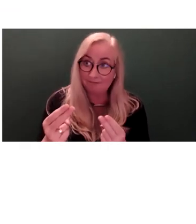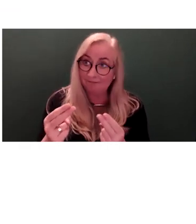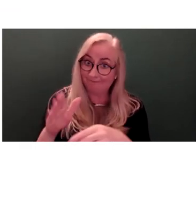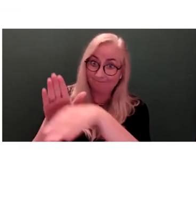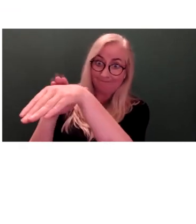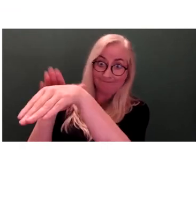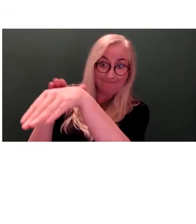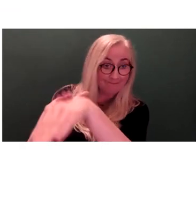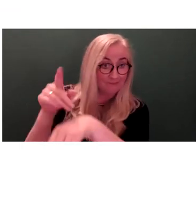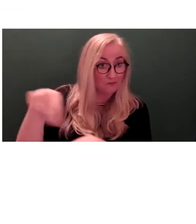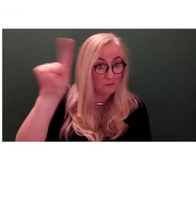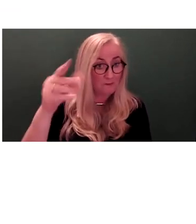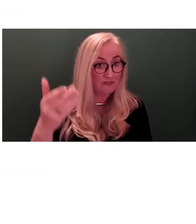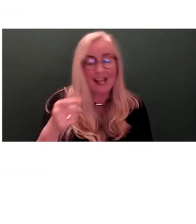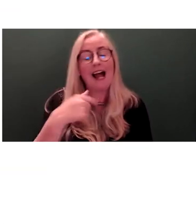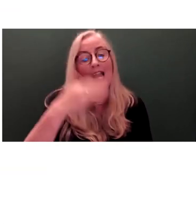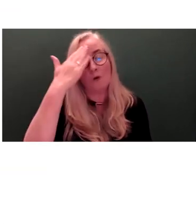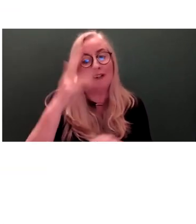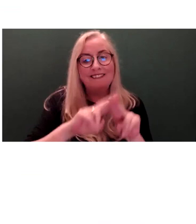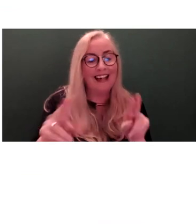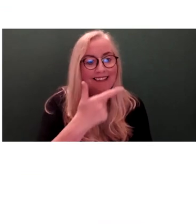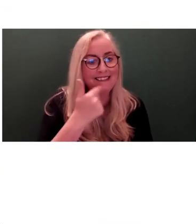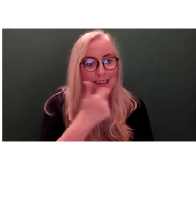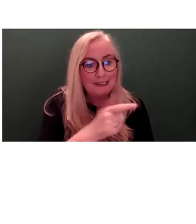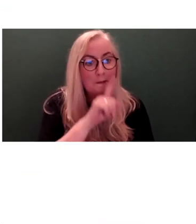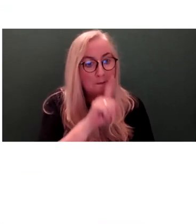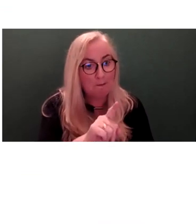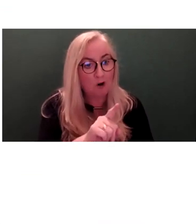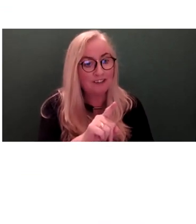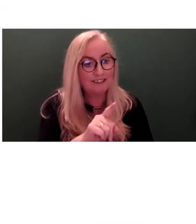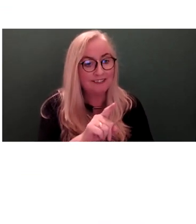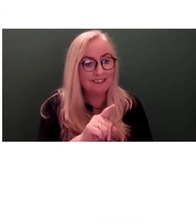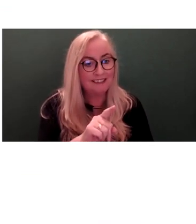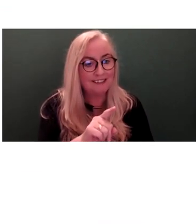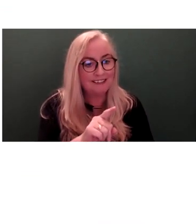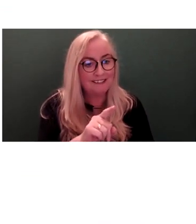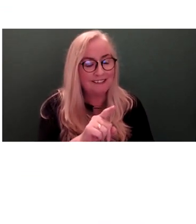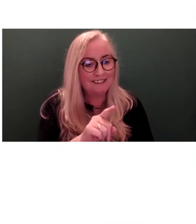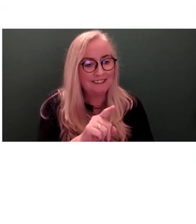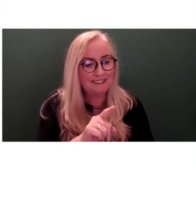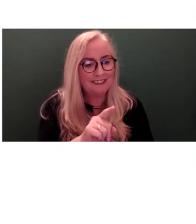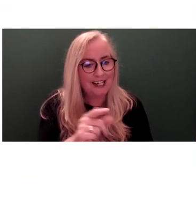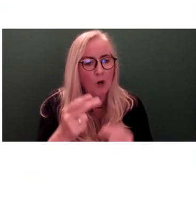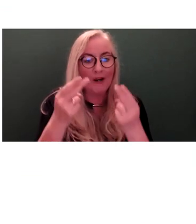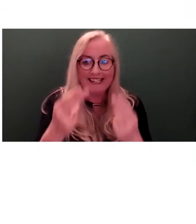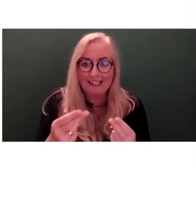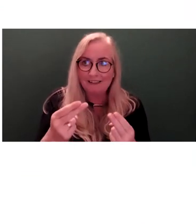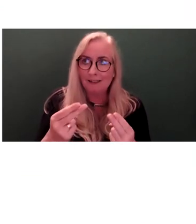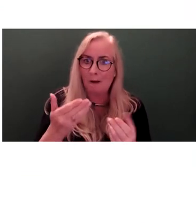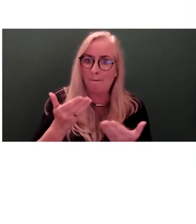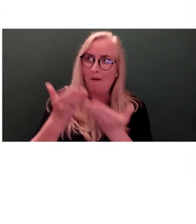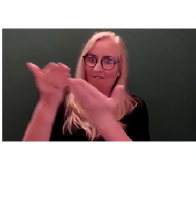this isn't necessarily easy. Okay, but I mean, you know, as Danny coined it, maybe it is around providing greater